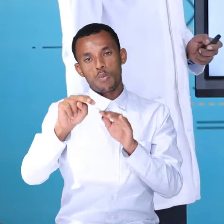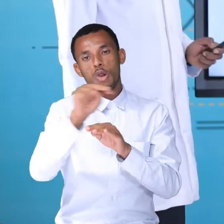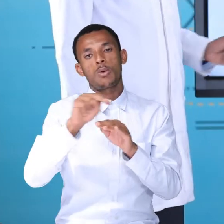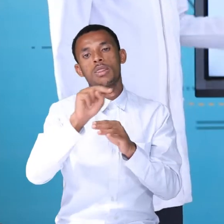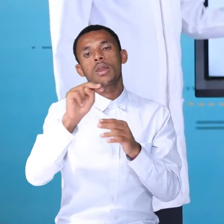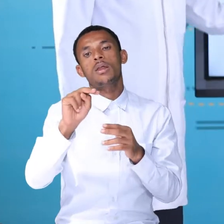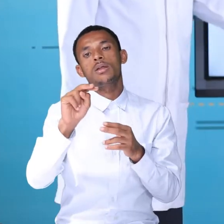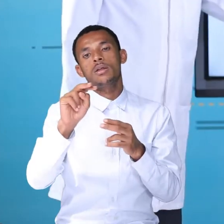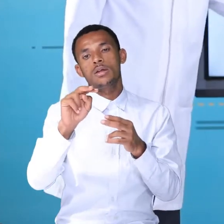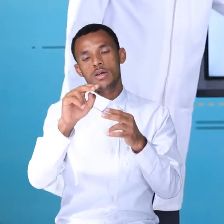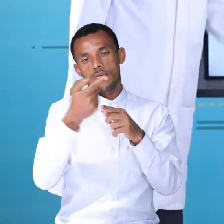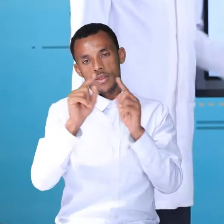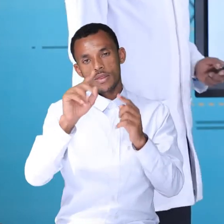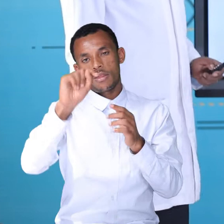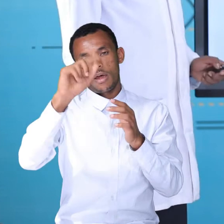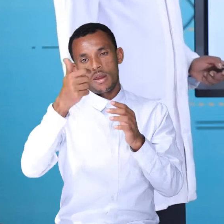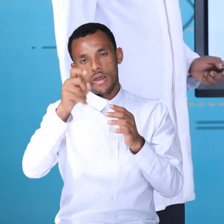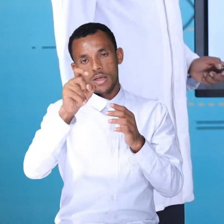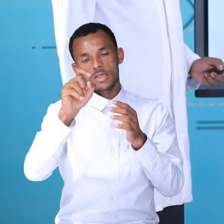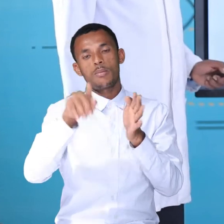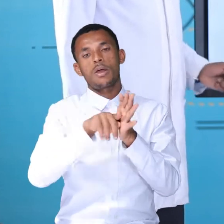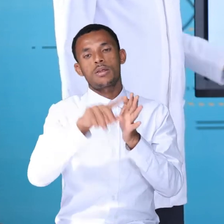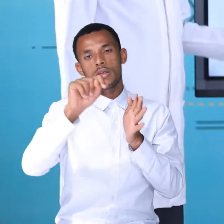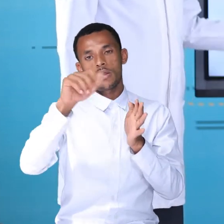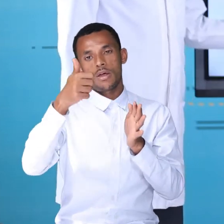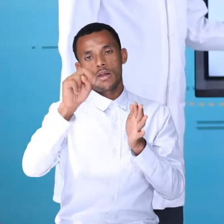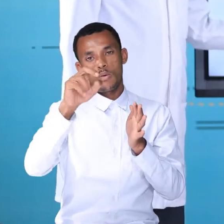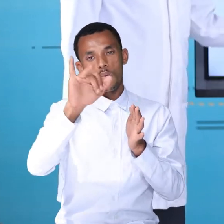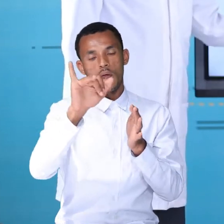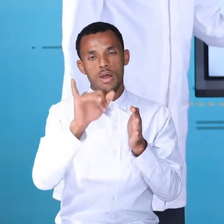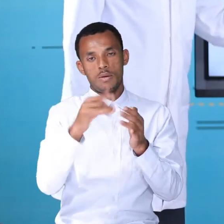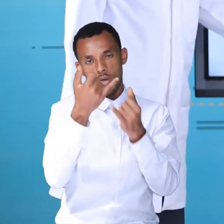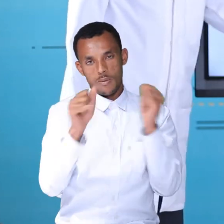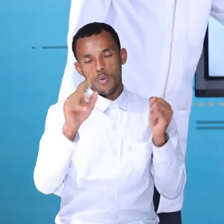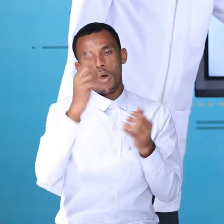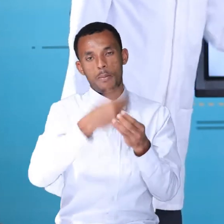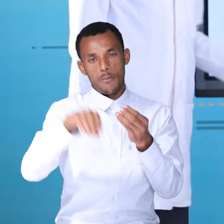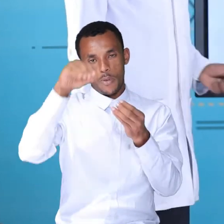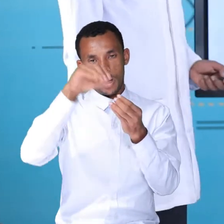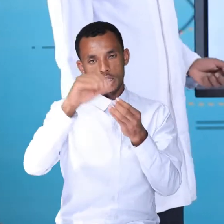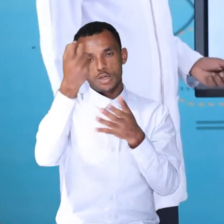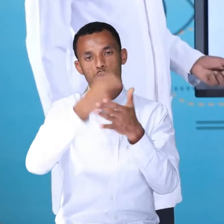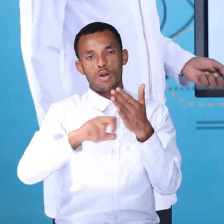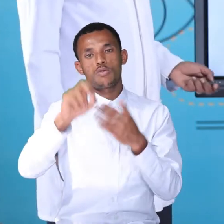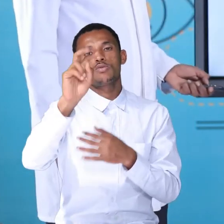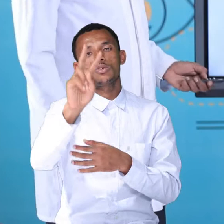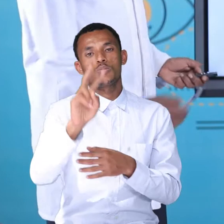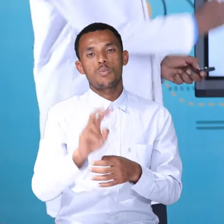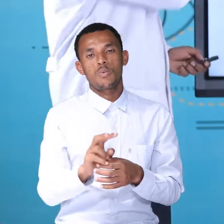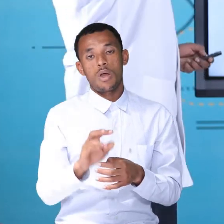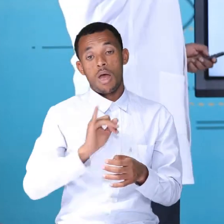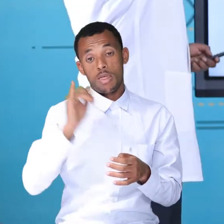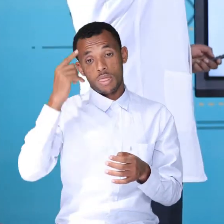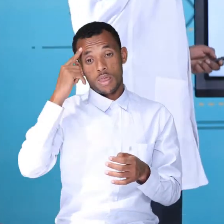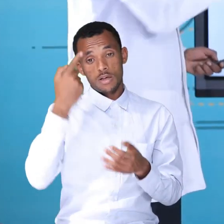two tangent, tan x minus tan y, divided by 1 plus the product of the two. I